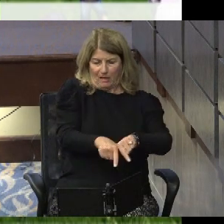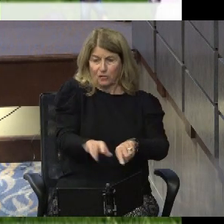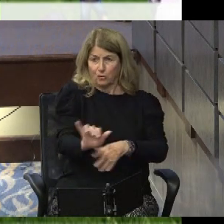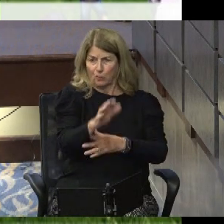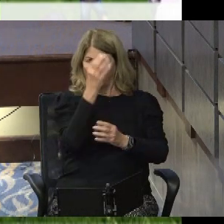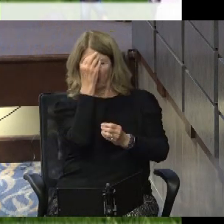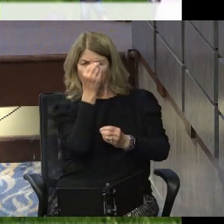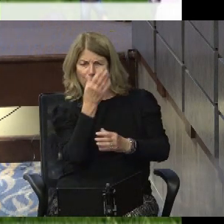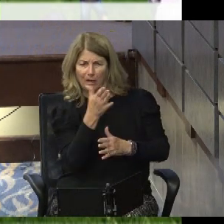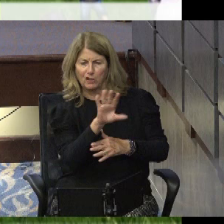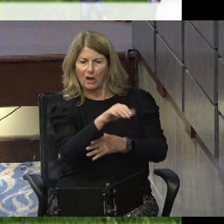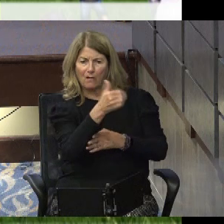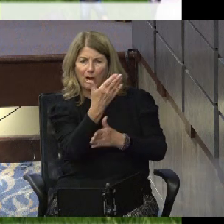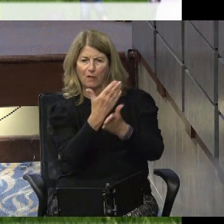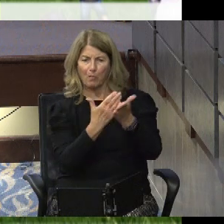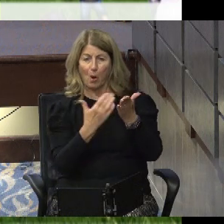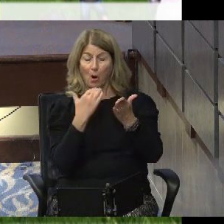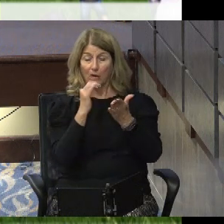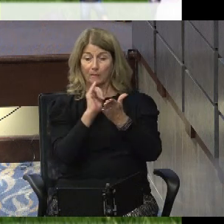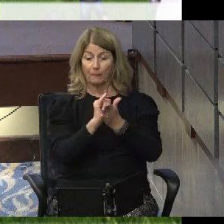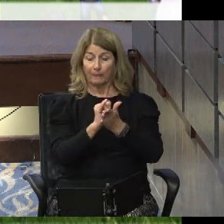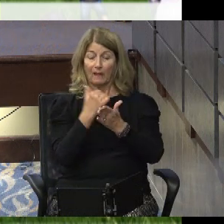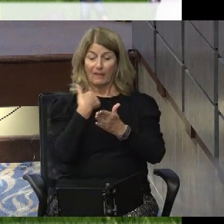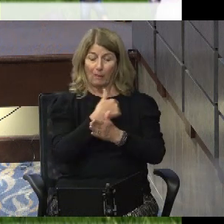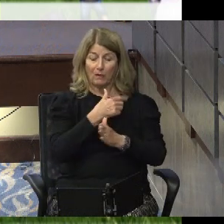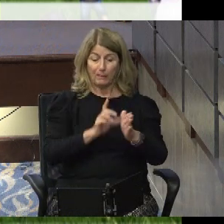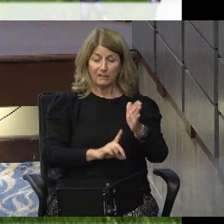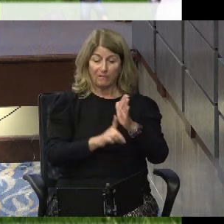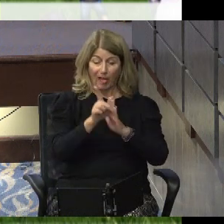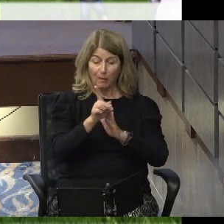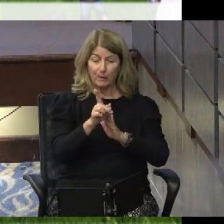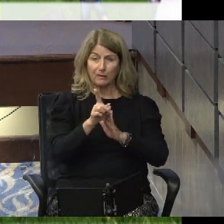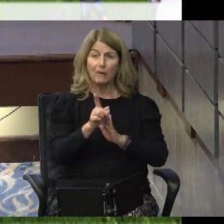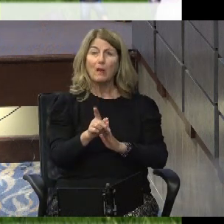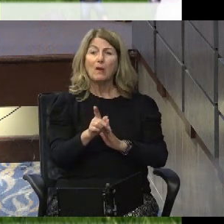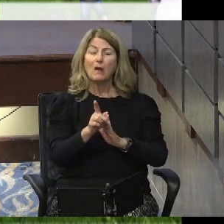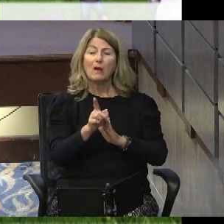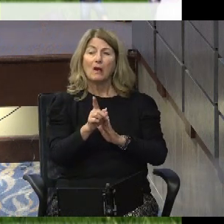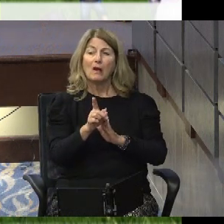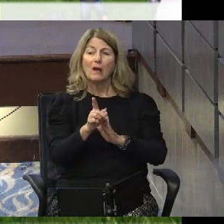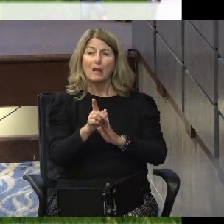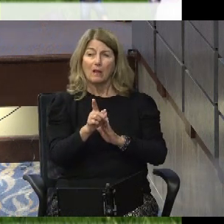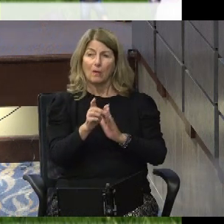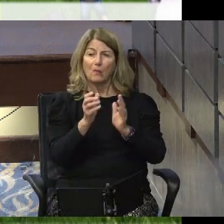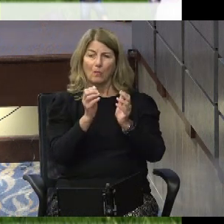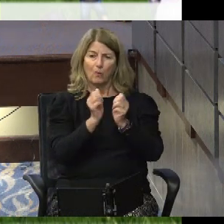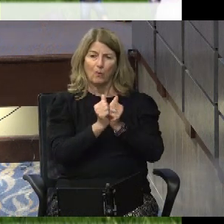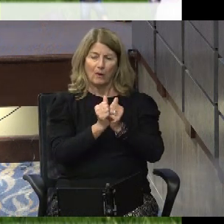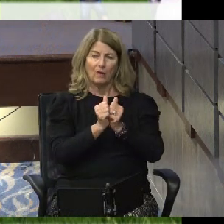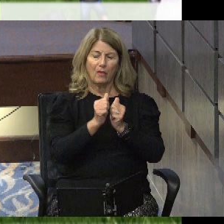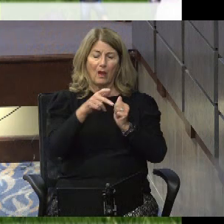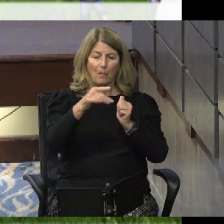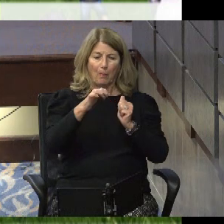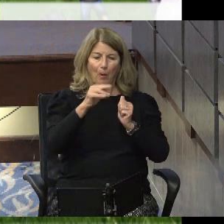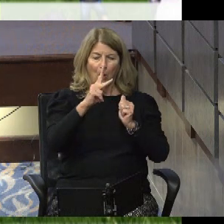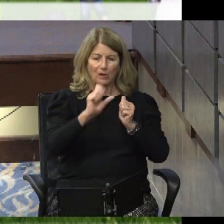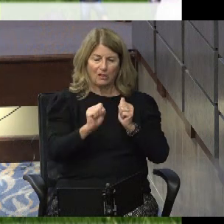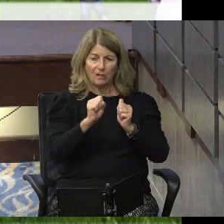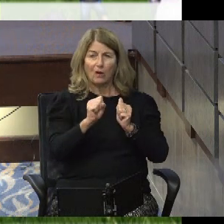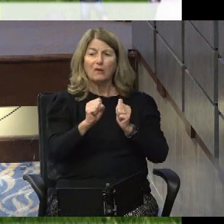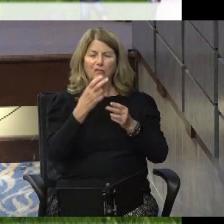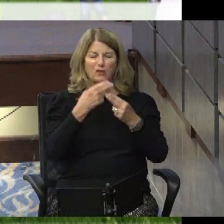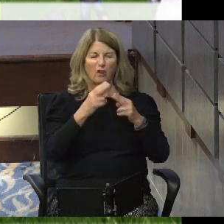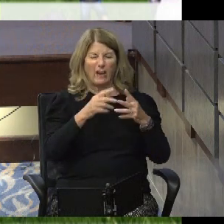Another element that we've been developing with Tom and Parks are gateway elements. This